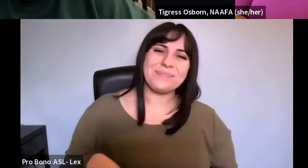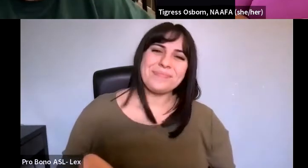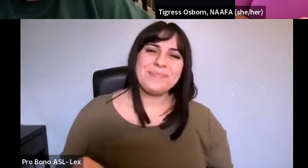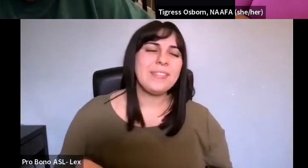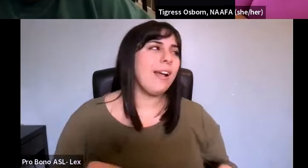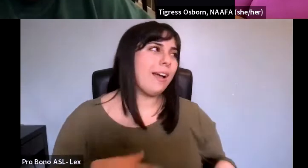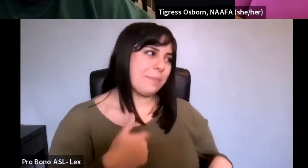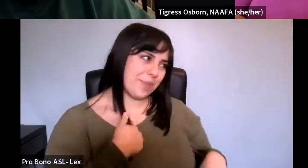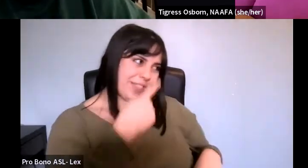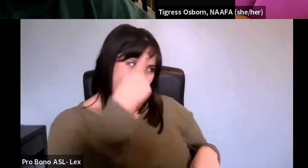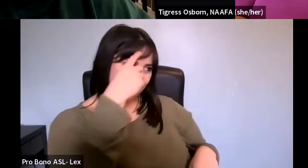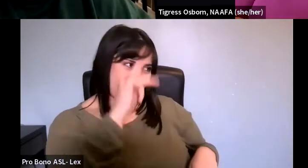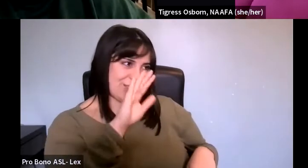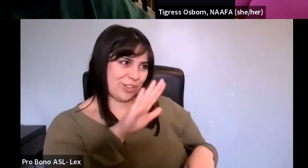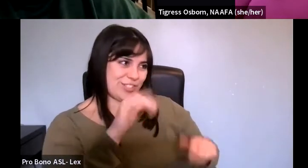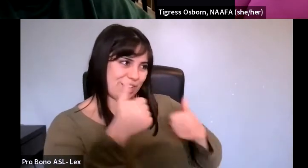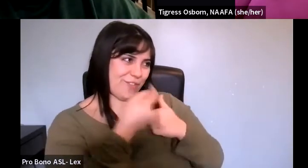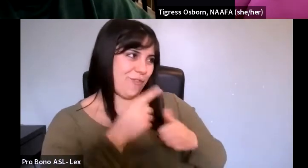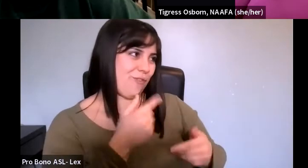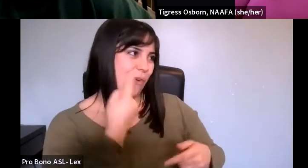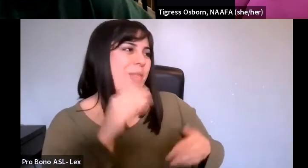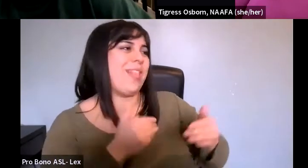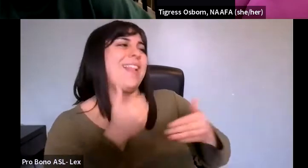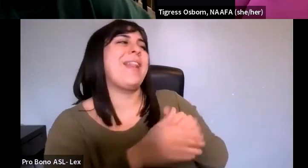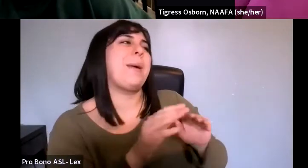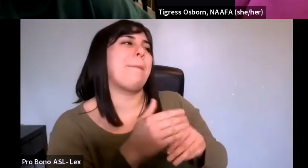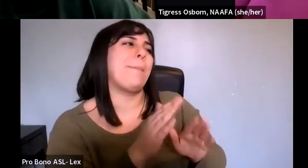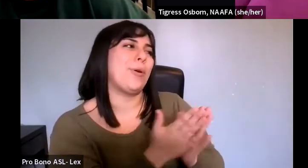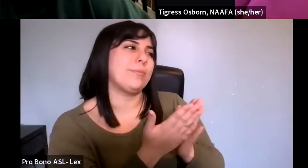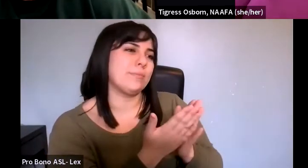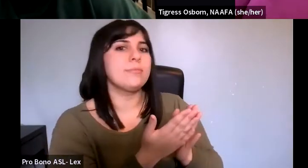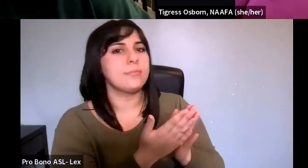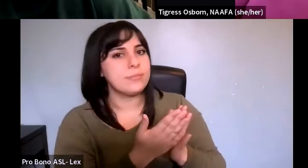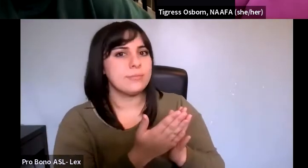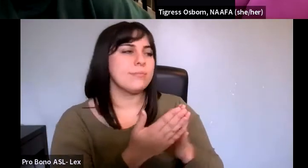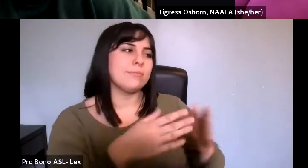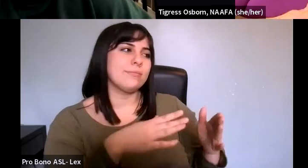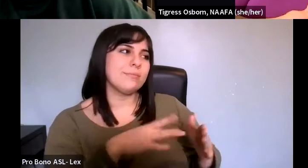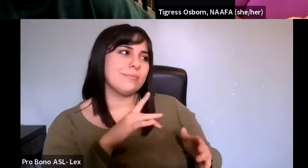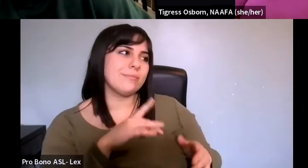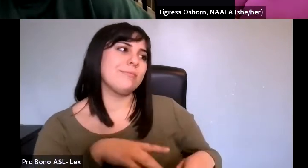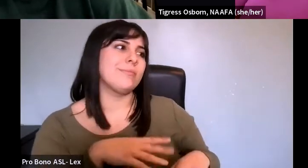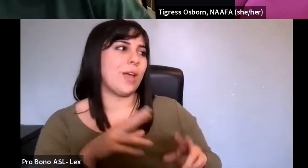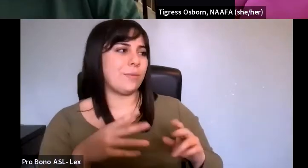I think that should be your challenge for your next book. A highly quotable, fat positive poem.